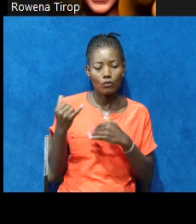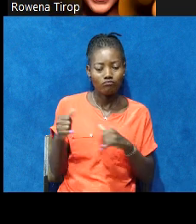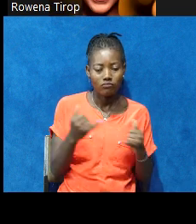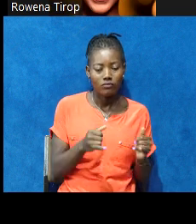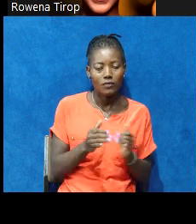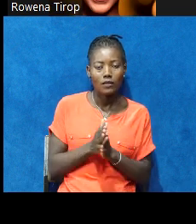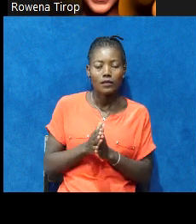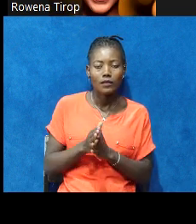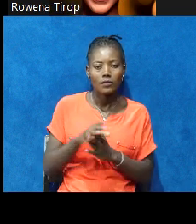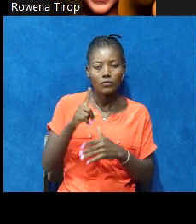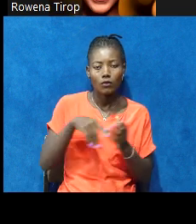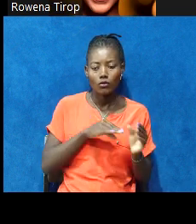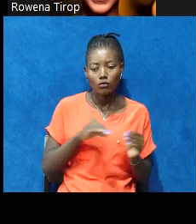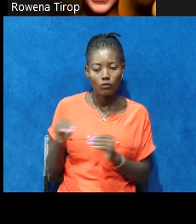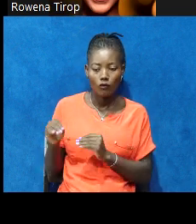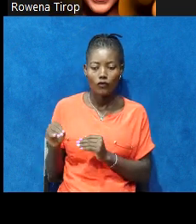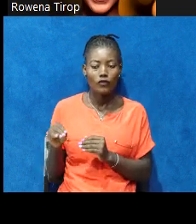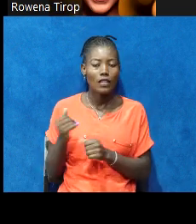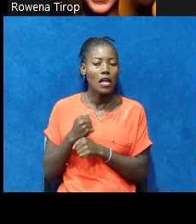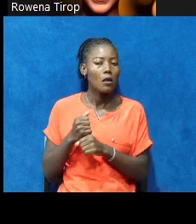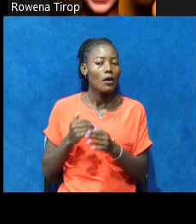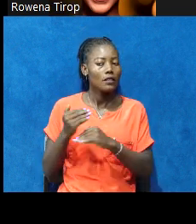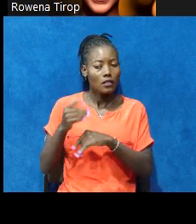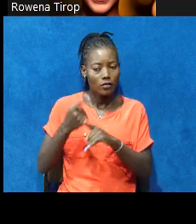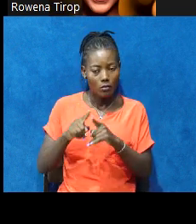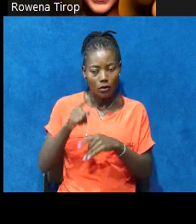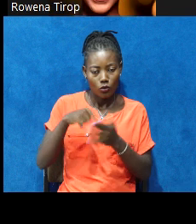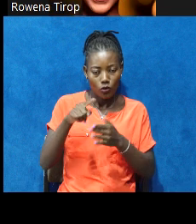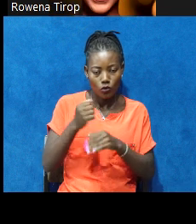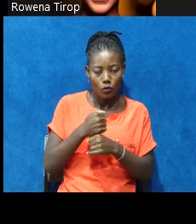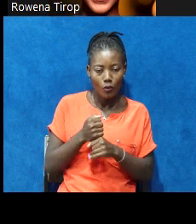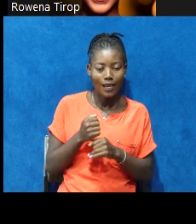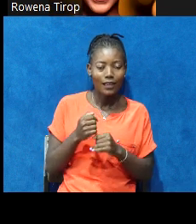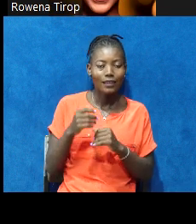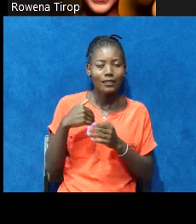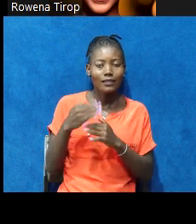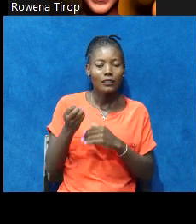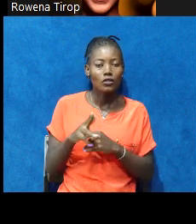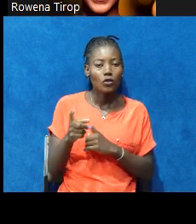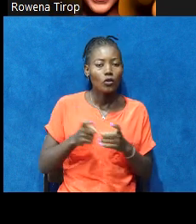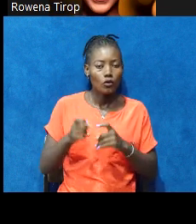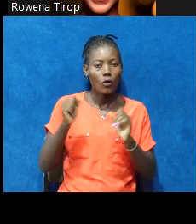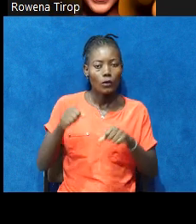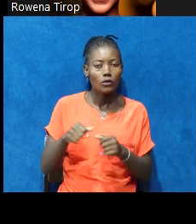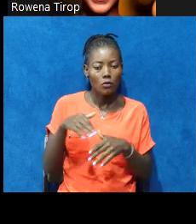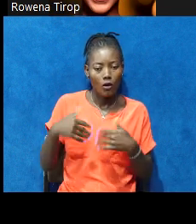how they'll play and what moves they'll make next. But what you can control is you, how you react, and what